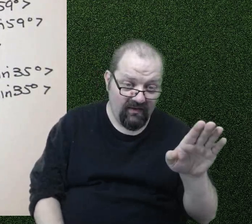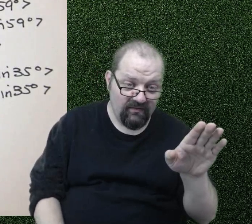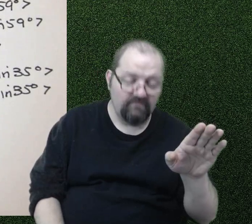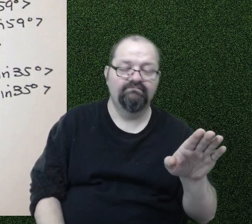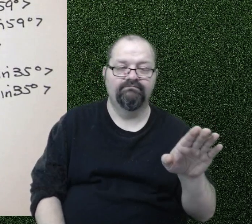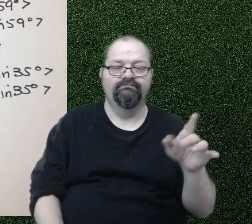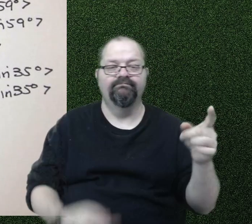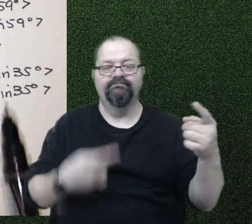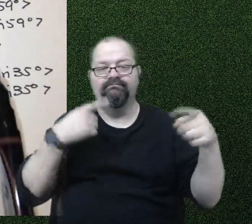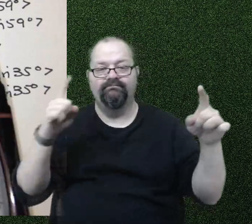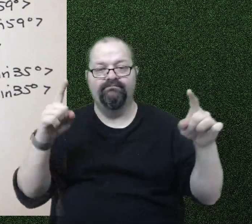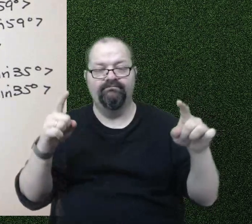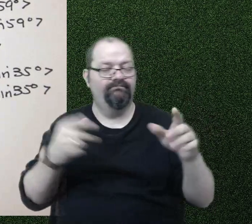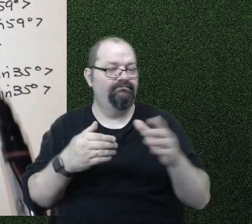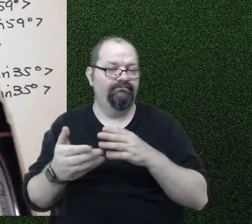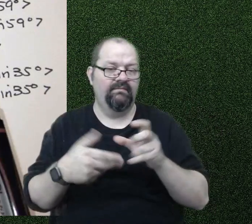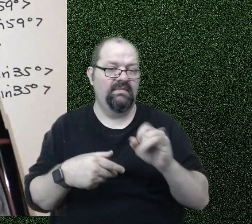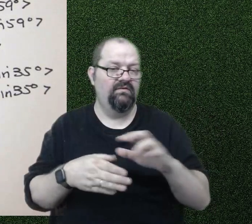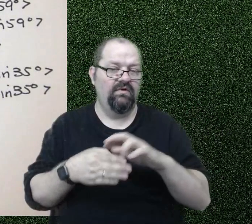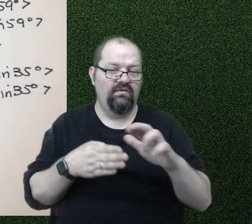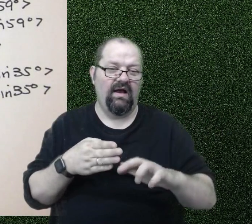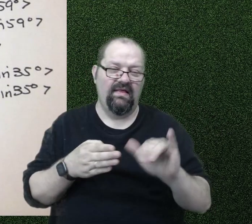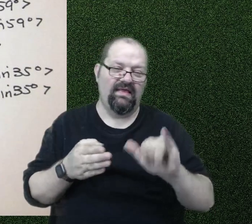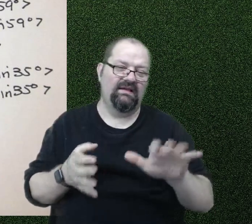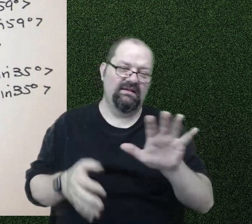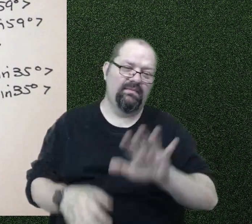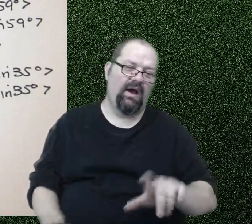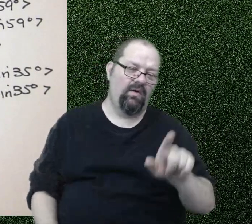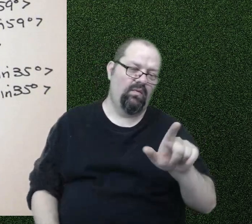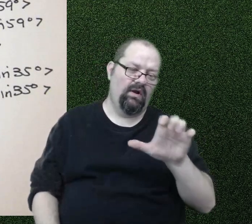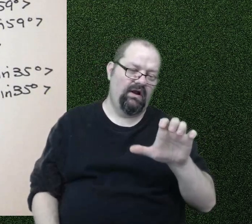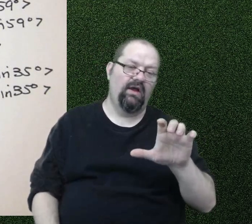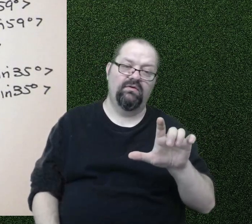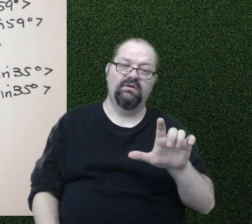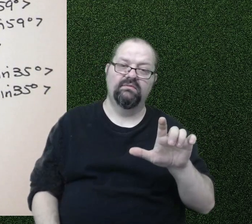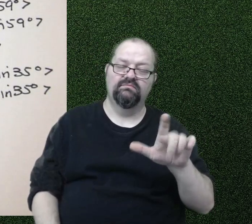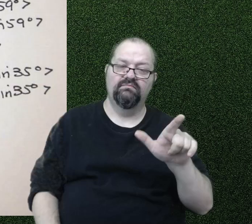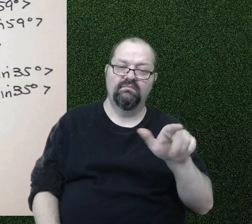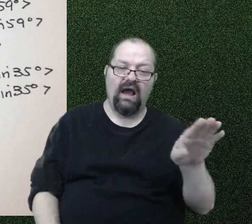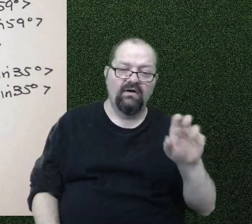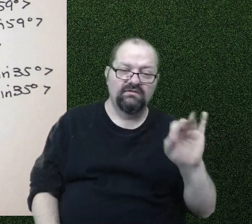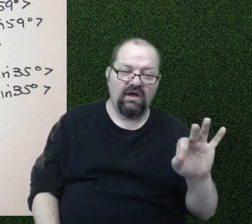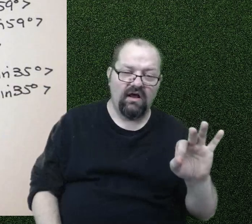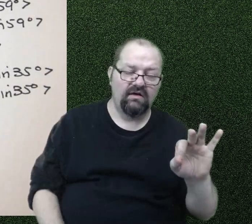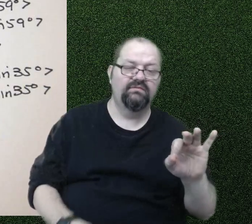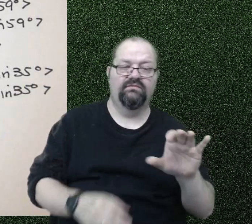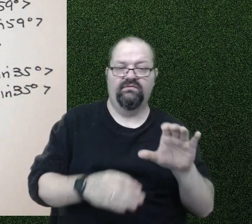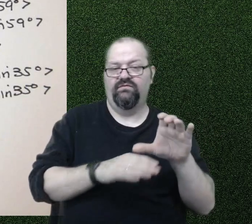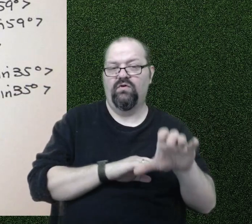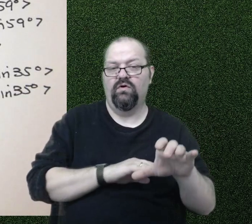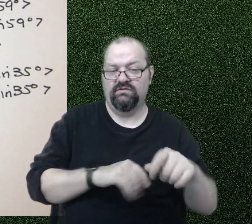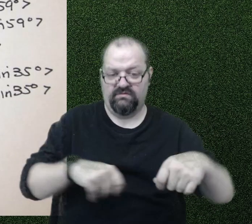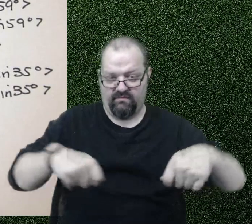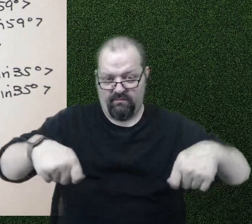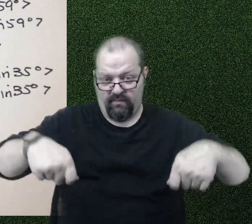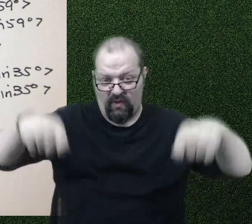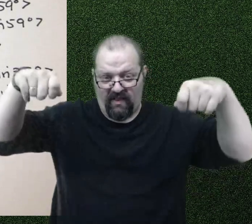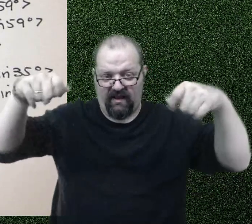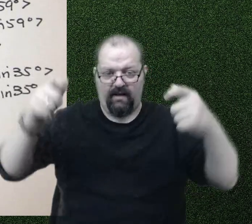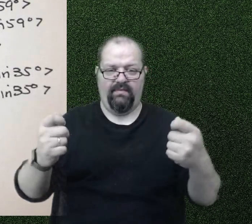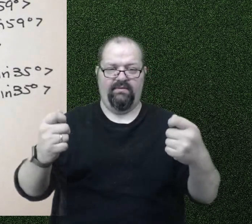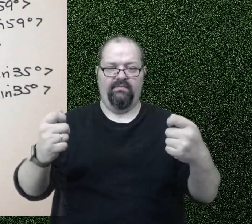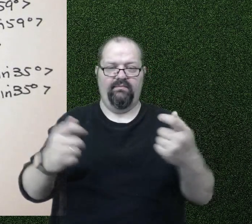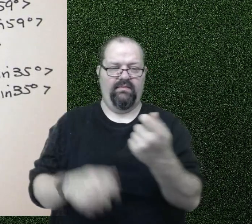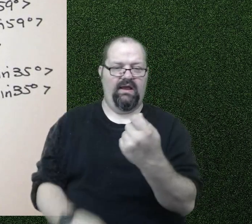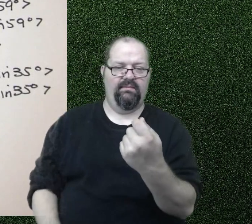turns out even when we round, that's about 100 pounds of force pulling up. It's 70 pounds of force pulling up over here and 29 pulling up